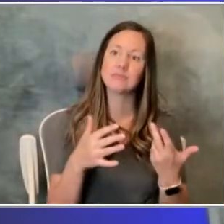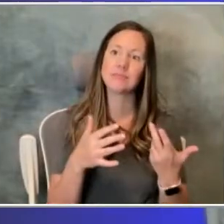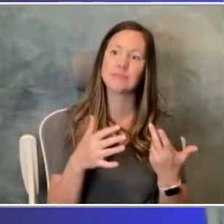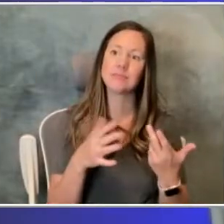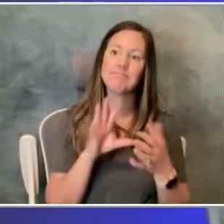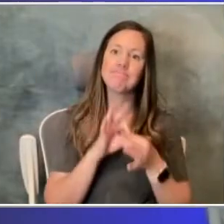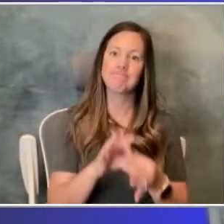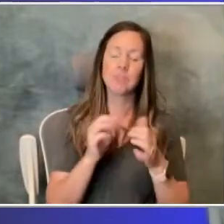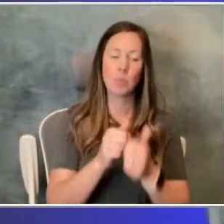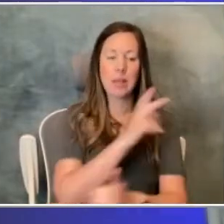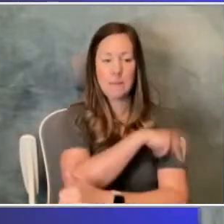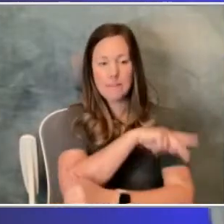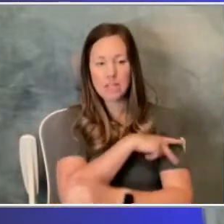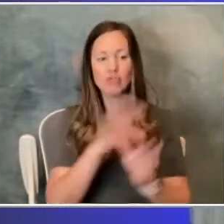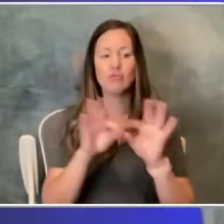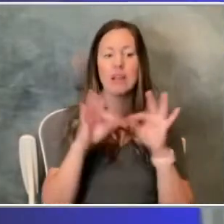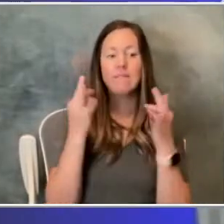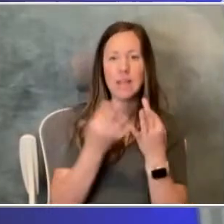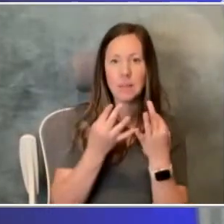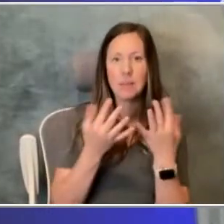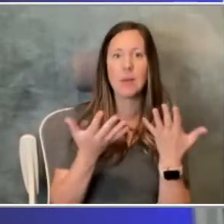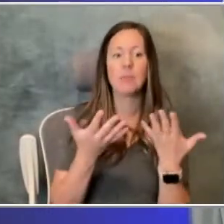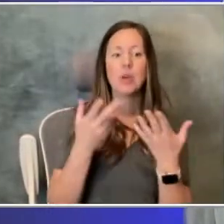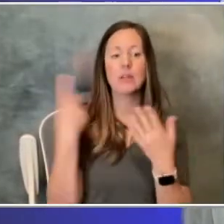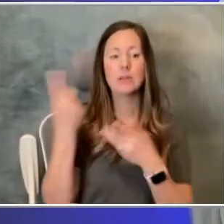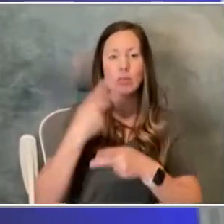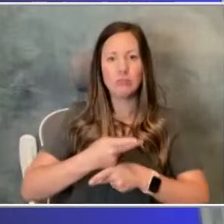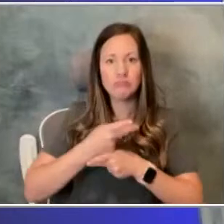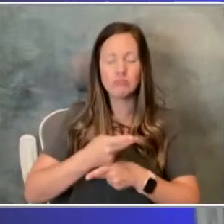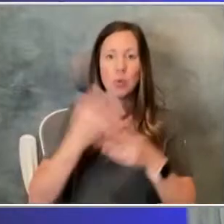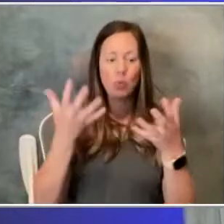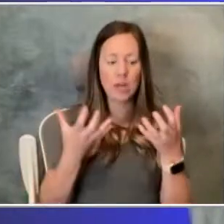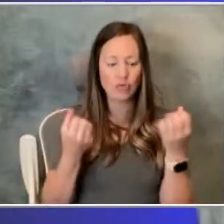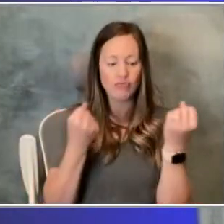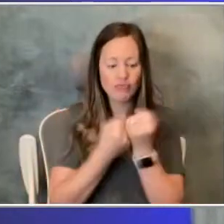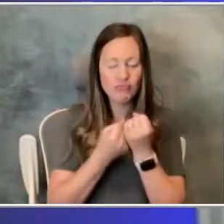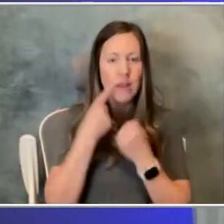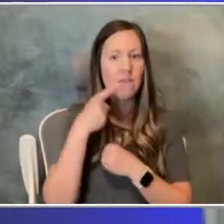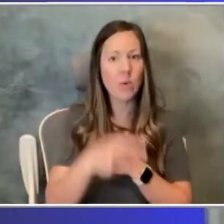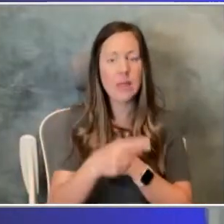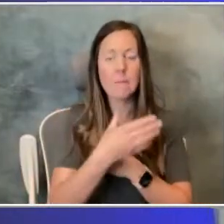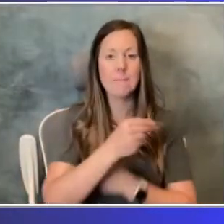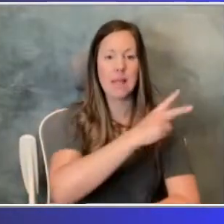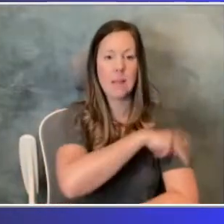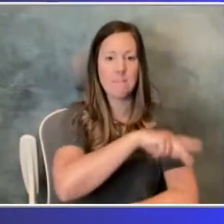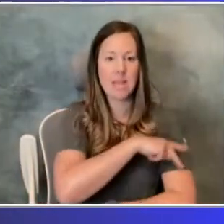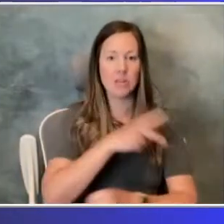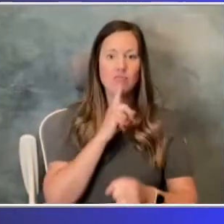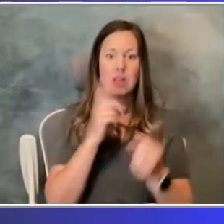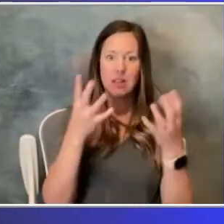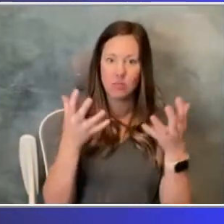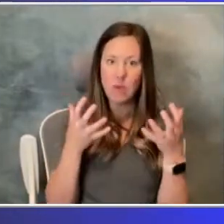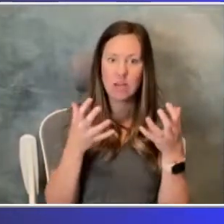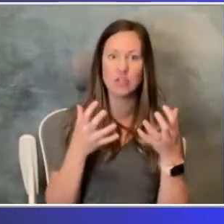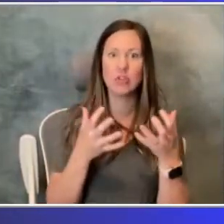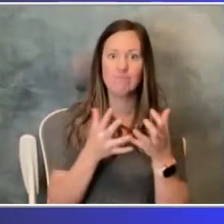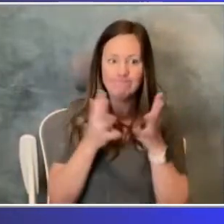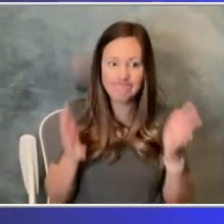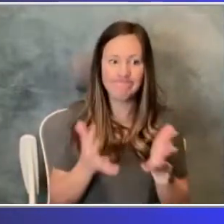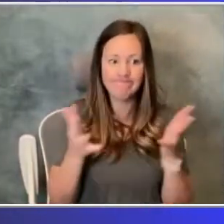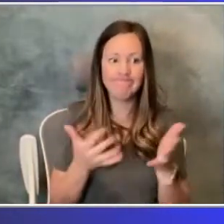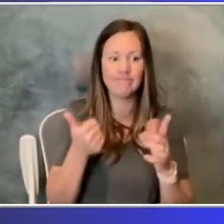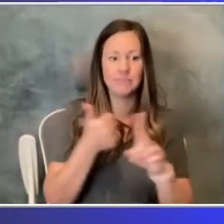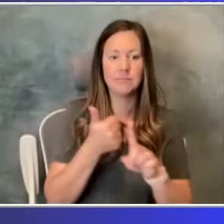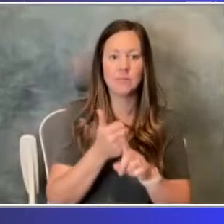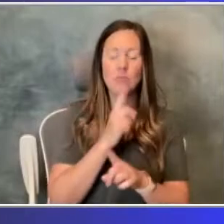a family member or caregiver who is wanting to advocate for them, and the patient wanting to advocate and push through themselves. I think it is